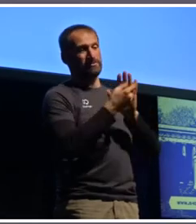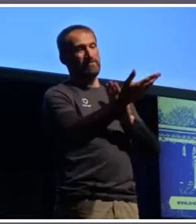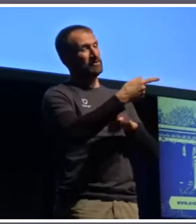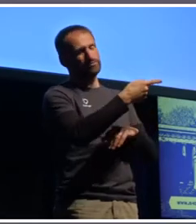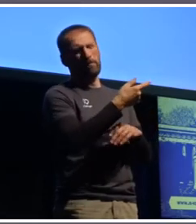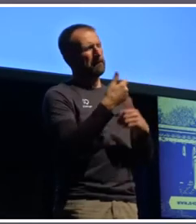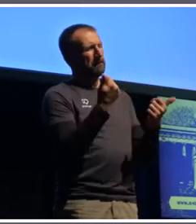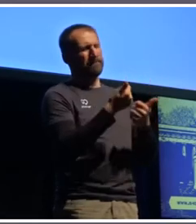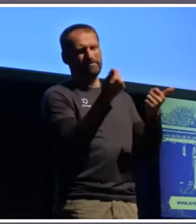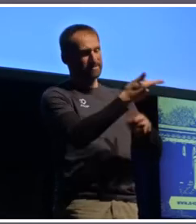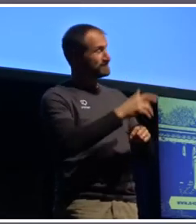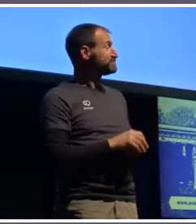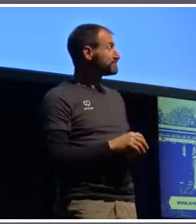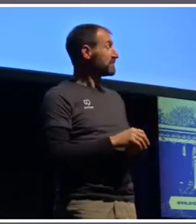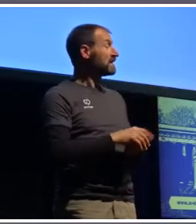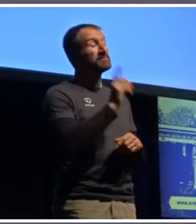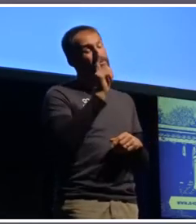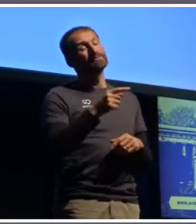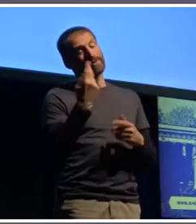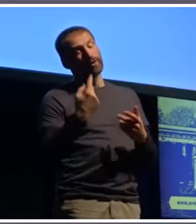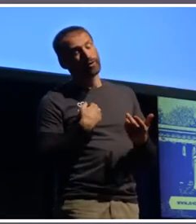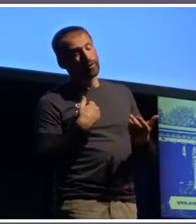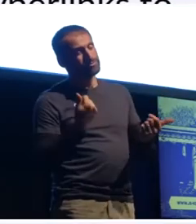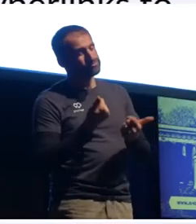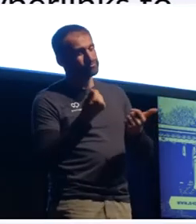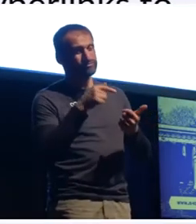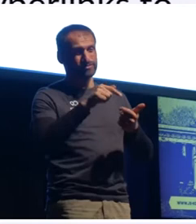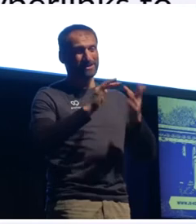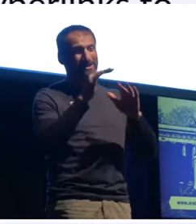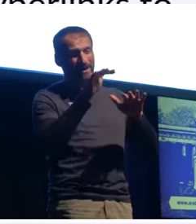Another thing that was formerly thought impossible on the web, but now is a major part of it, is 3D.